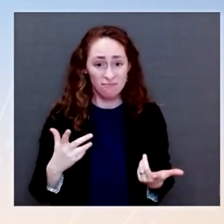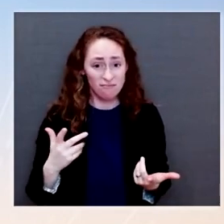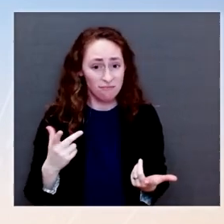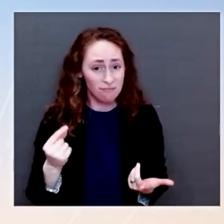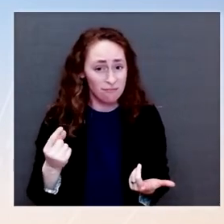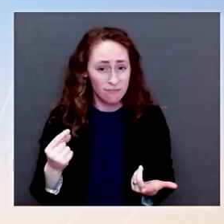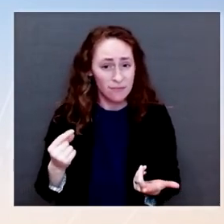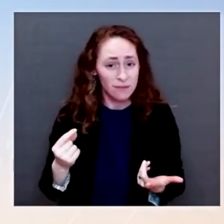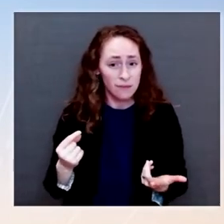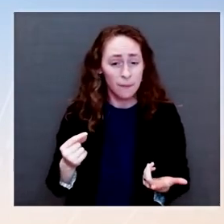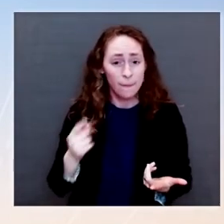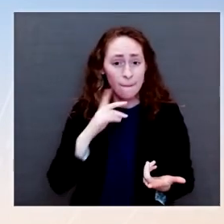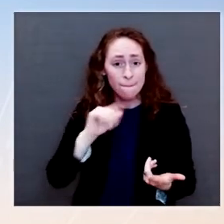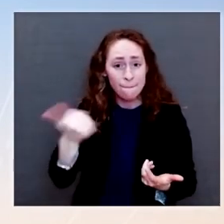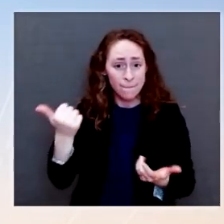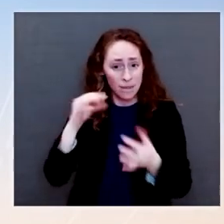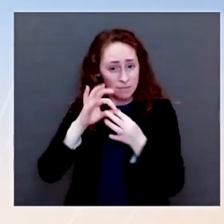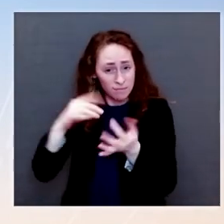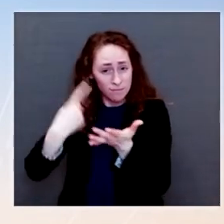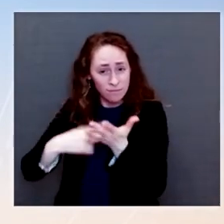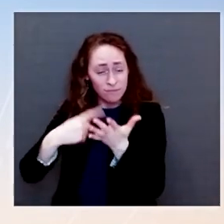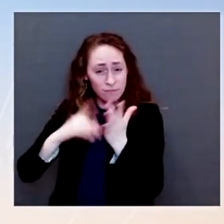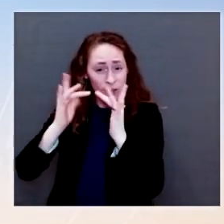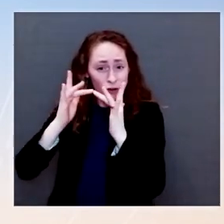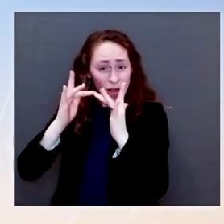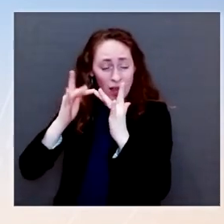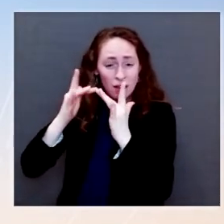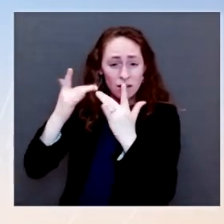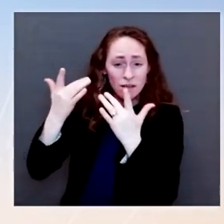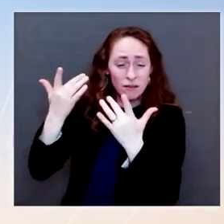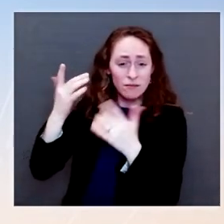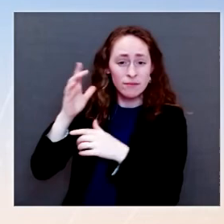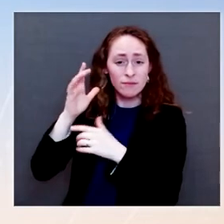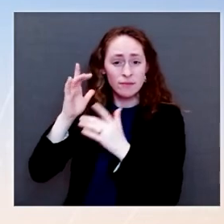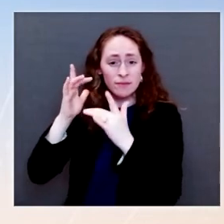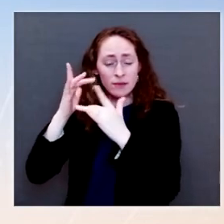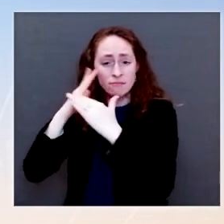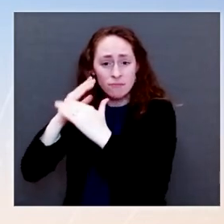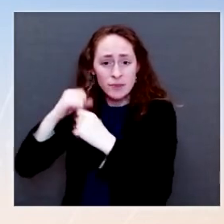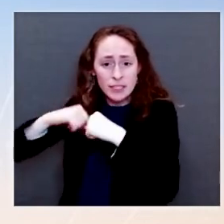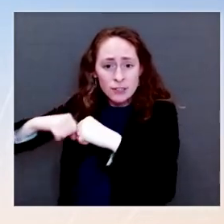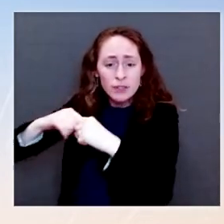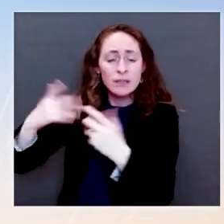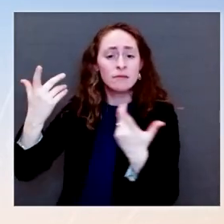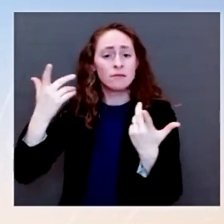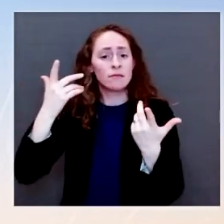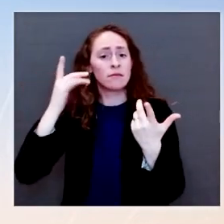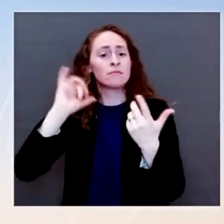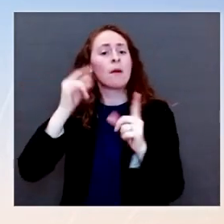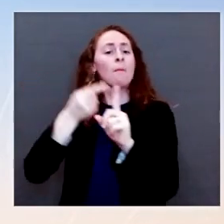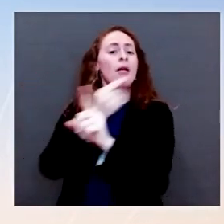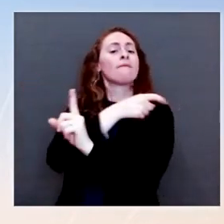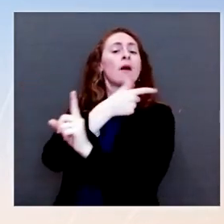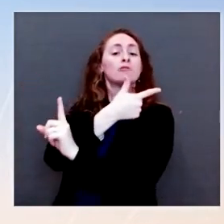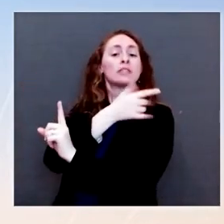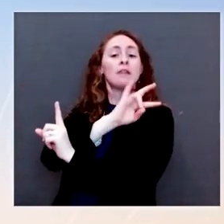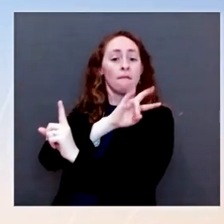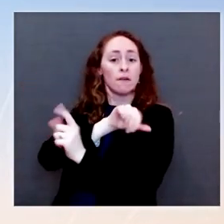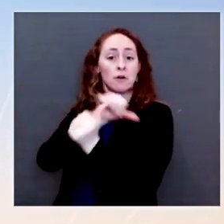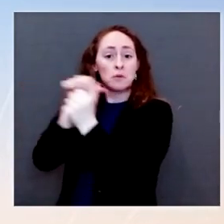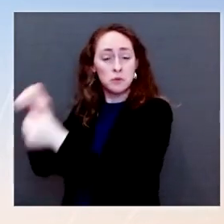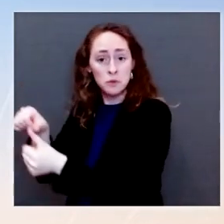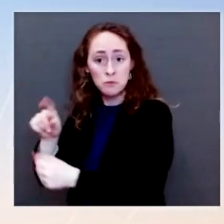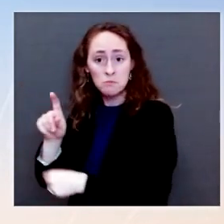conversation, but there are other topics that we also expect to receive some attention. So, and I understand the desire for an understanding